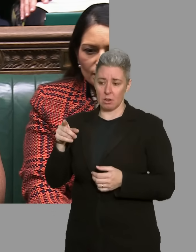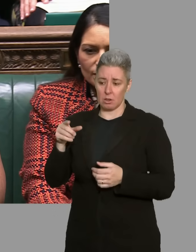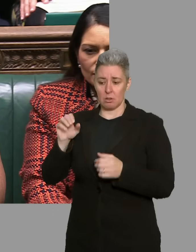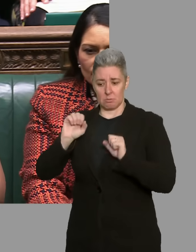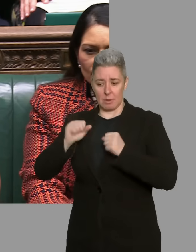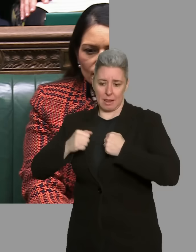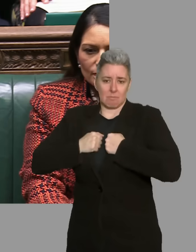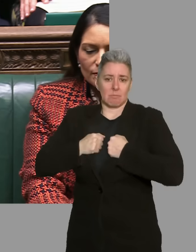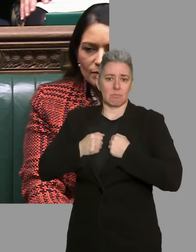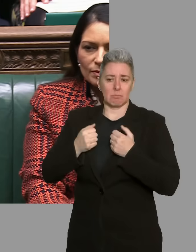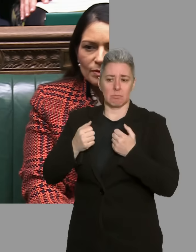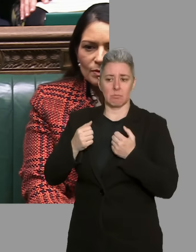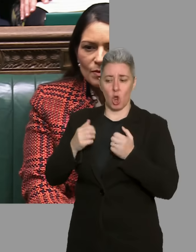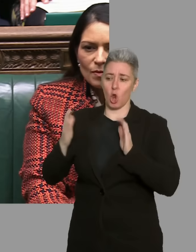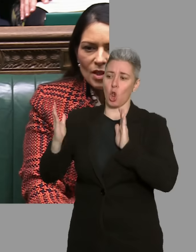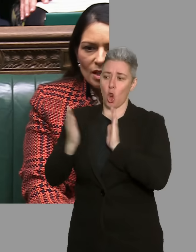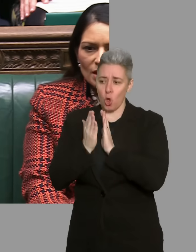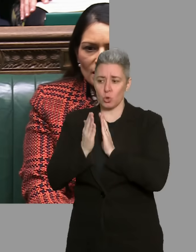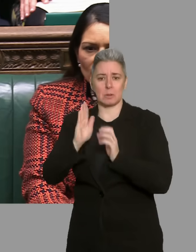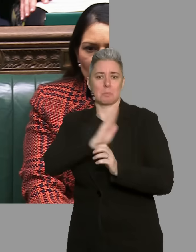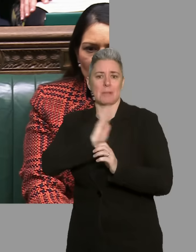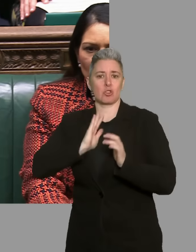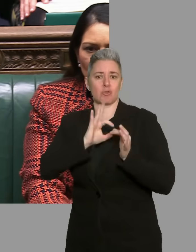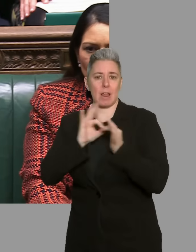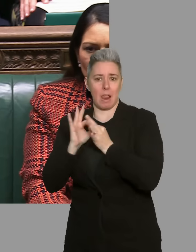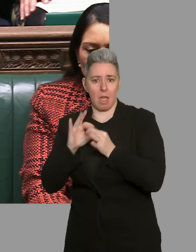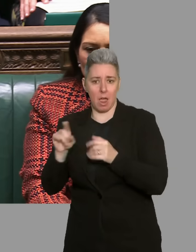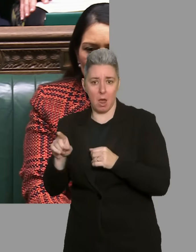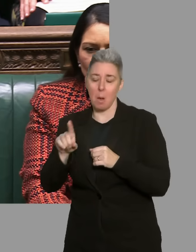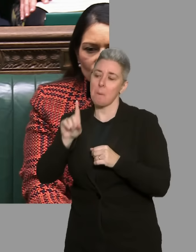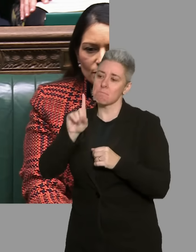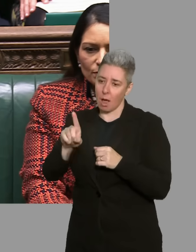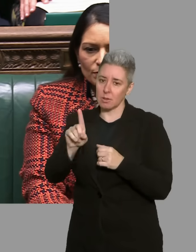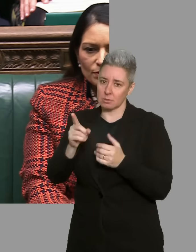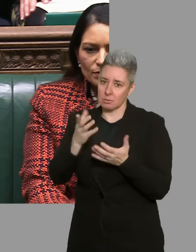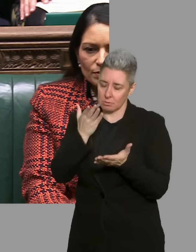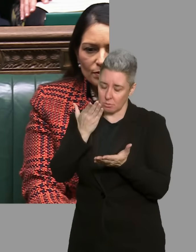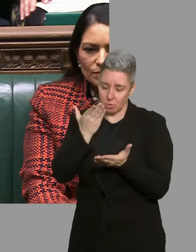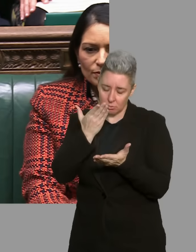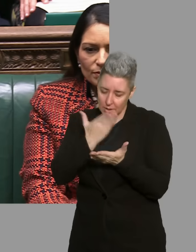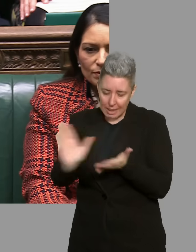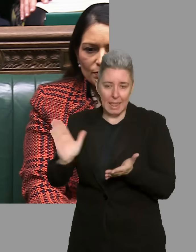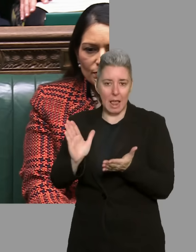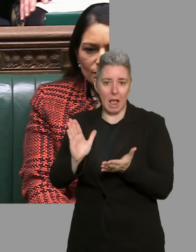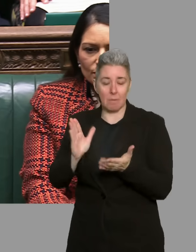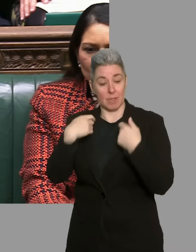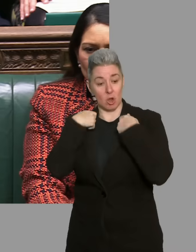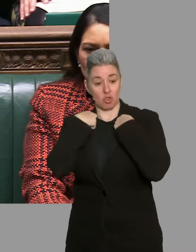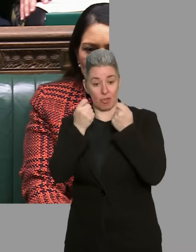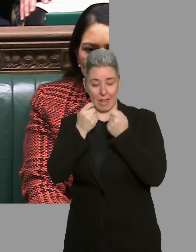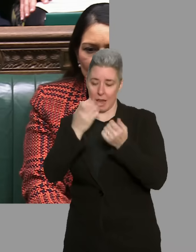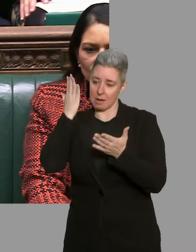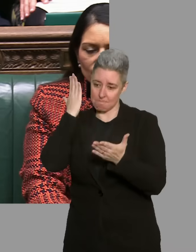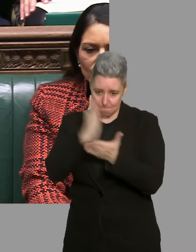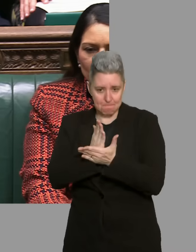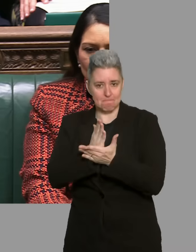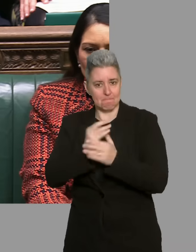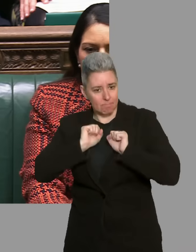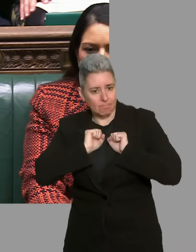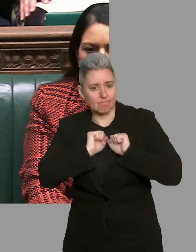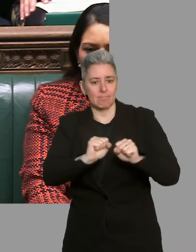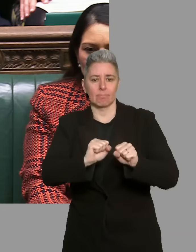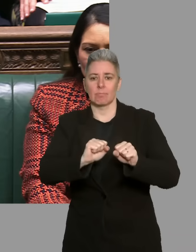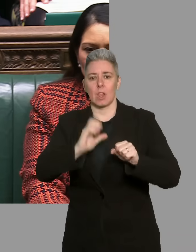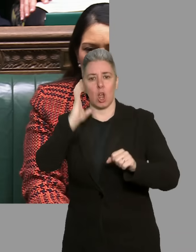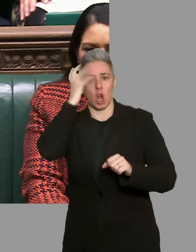the sovereignty of Greenland is sacrosanct. So can the Prime Minister tell us what influence is he bringing to bear